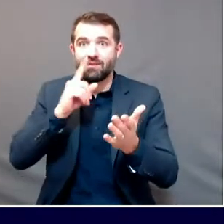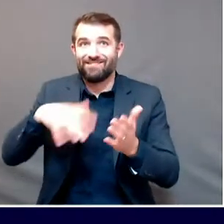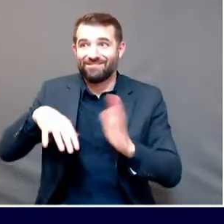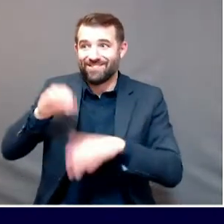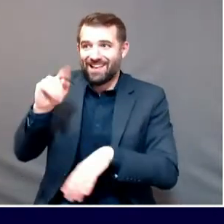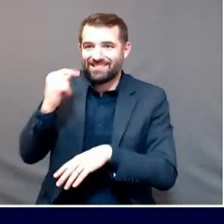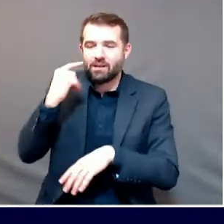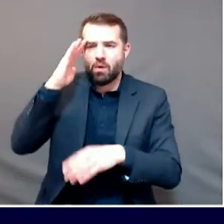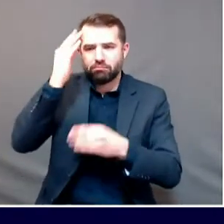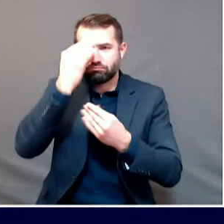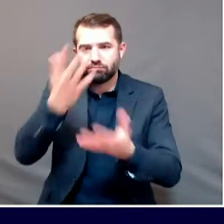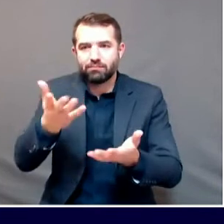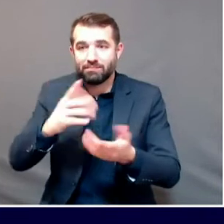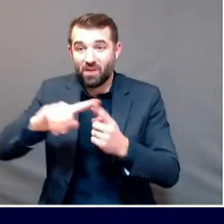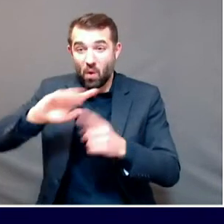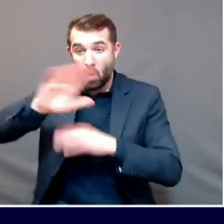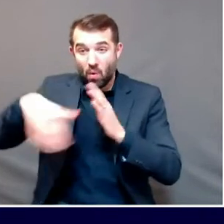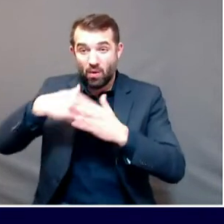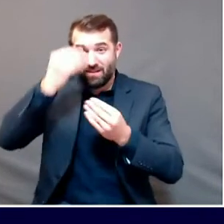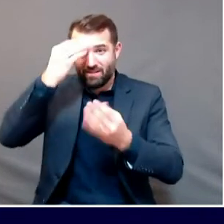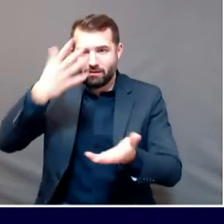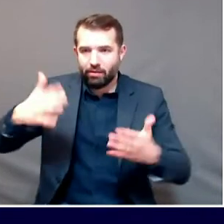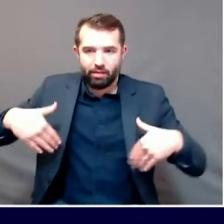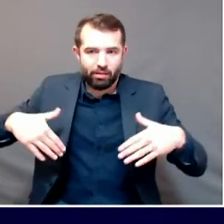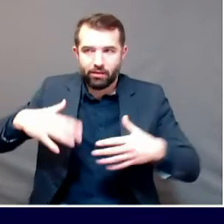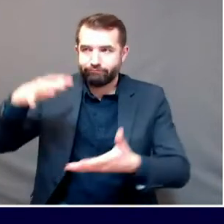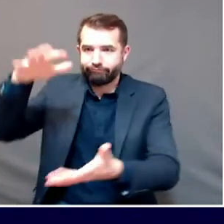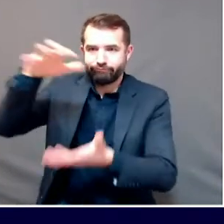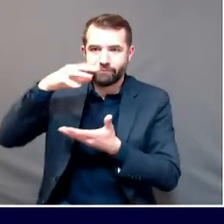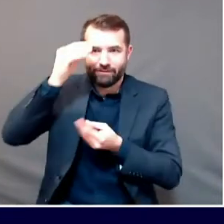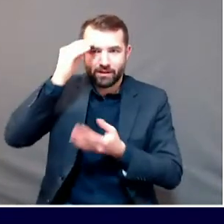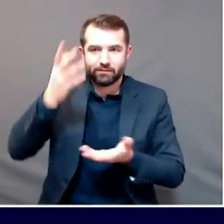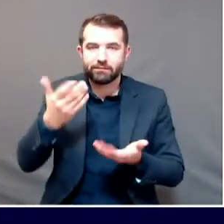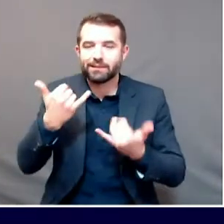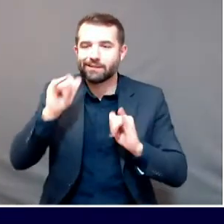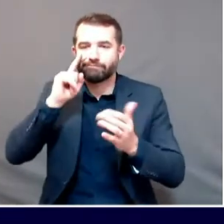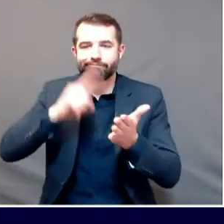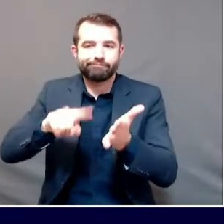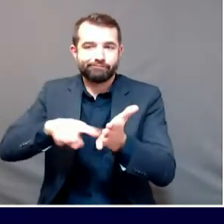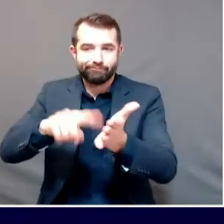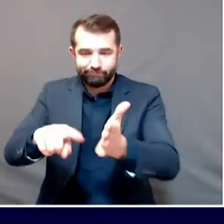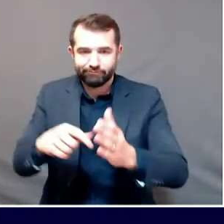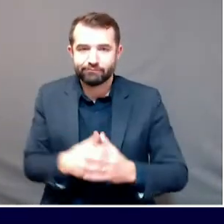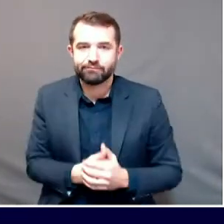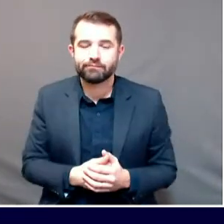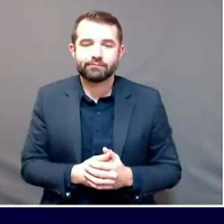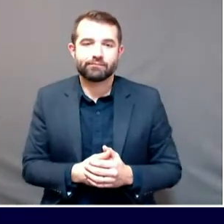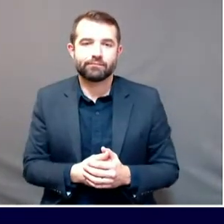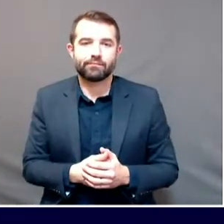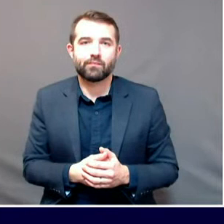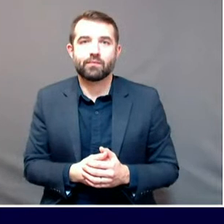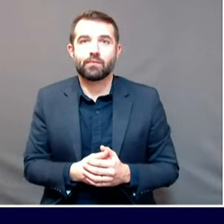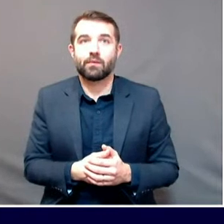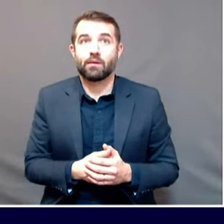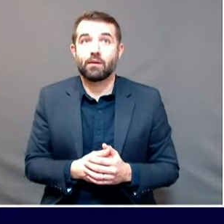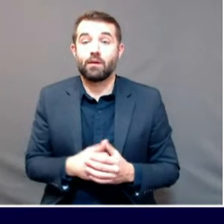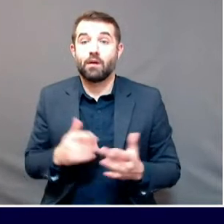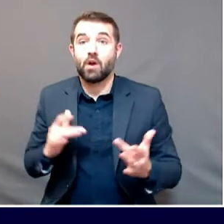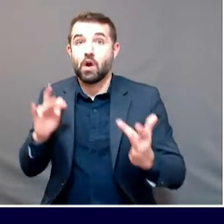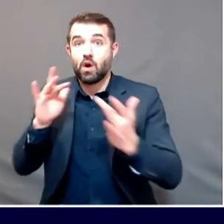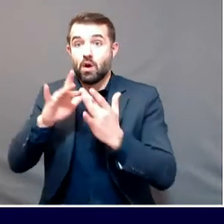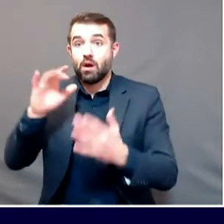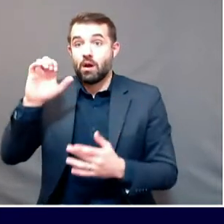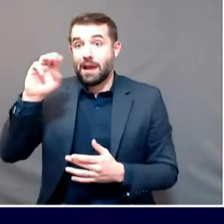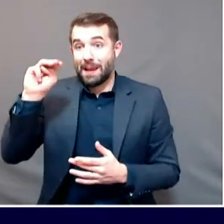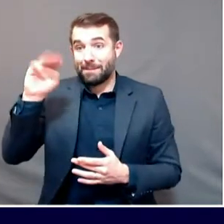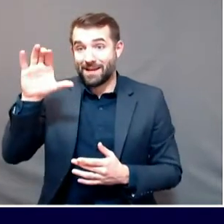not necessarily having every detail be straight with you. So if EMMC has not put that number out, once